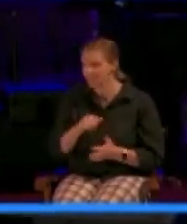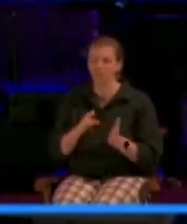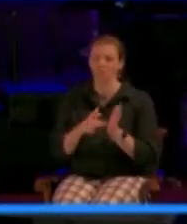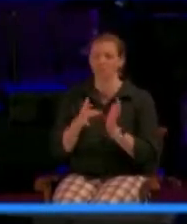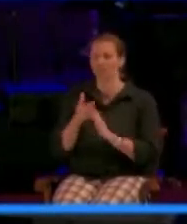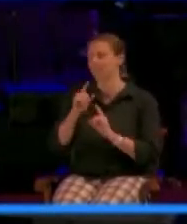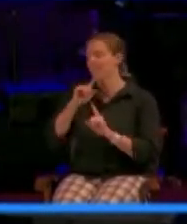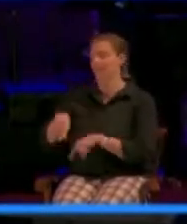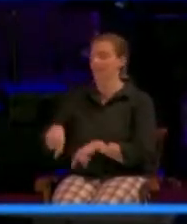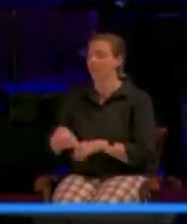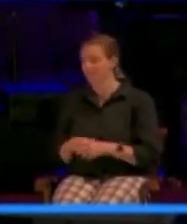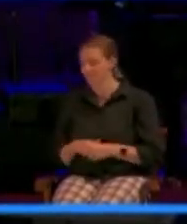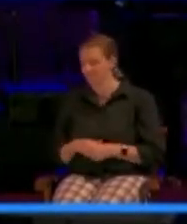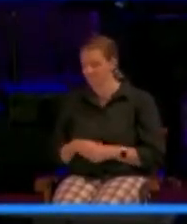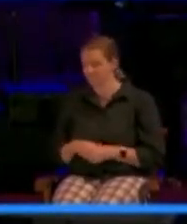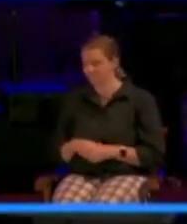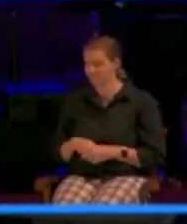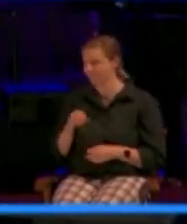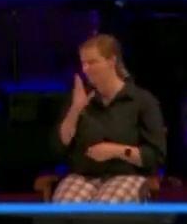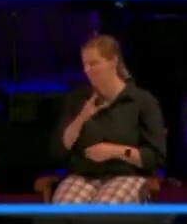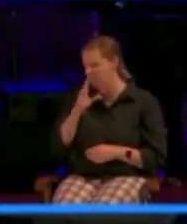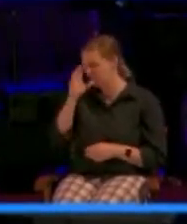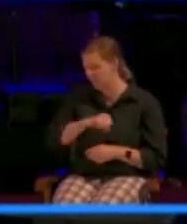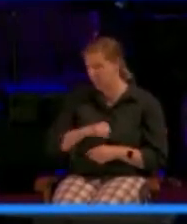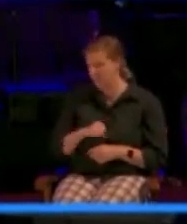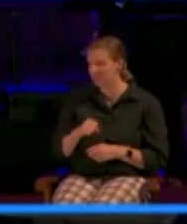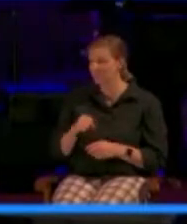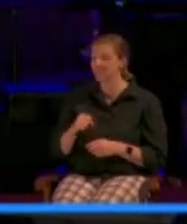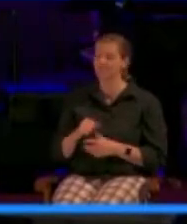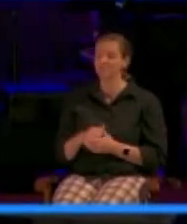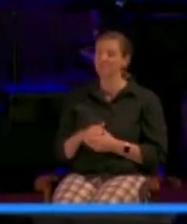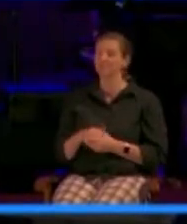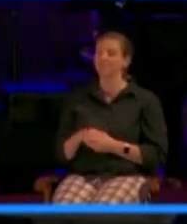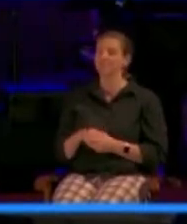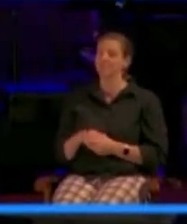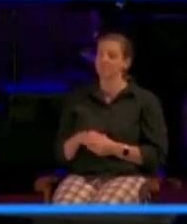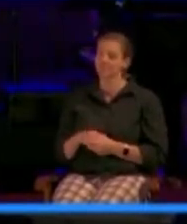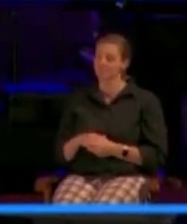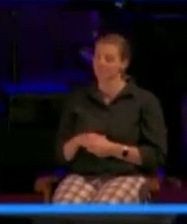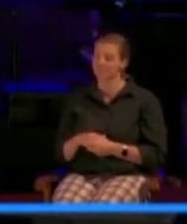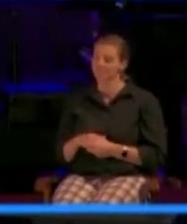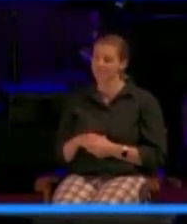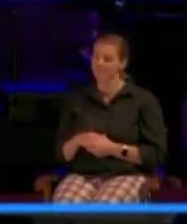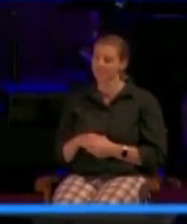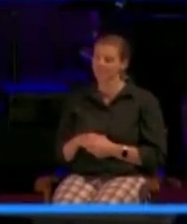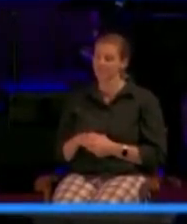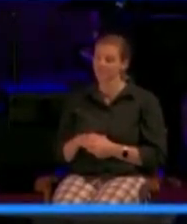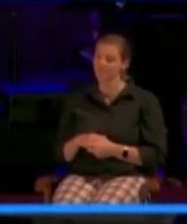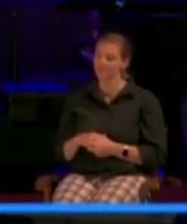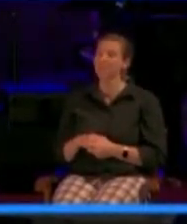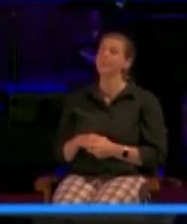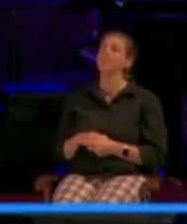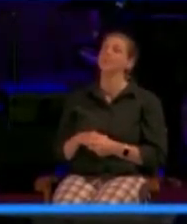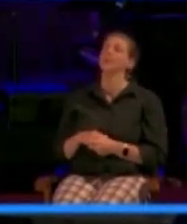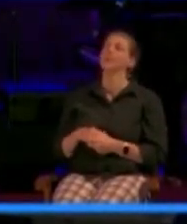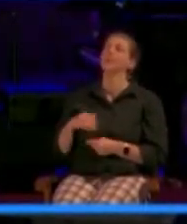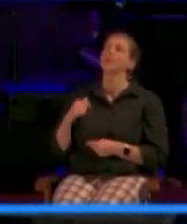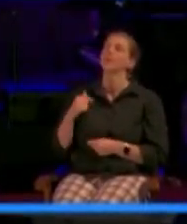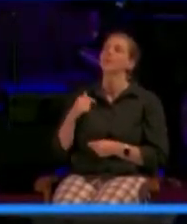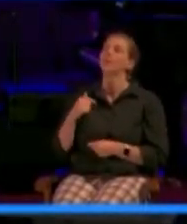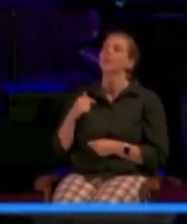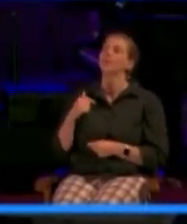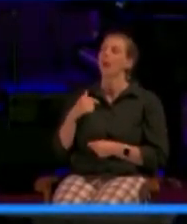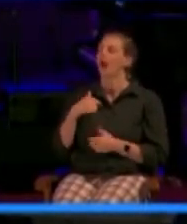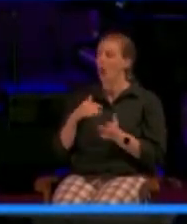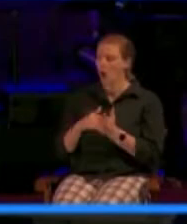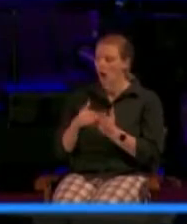here, almost every day of my life, I have prayed, "Lord, lead someone to me today that